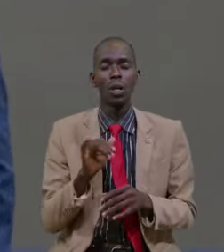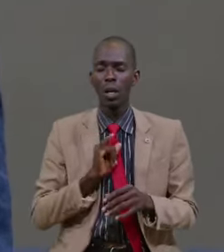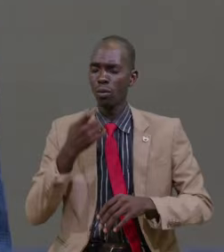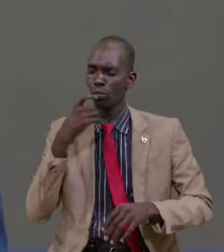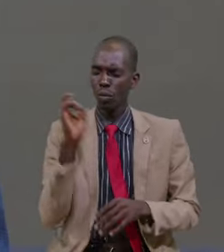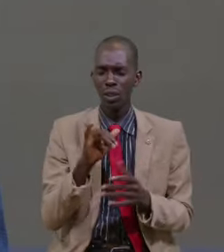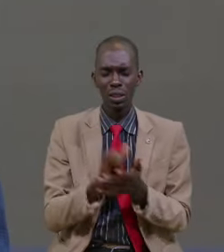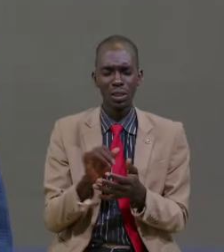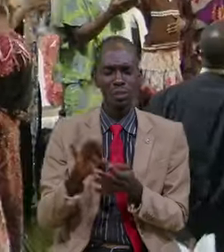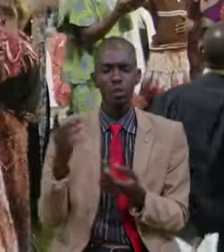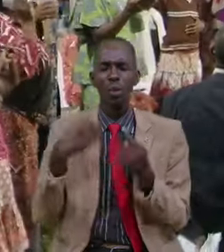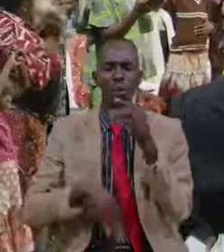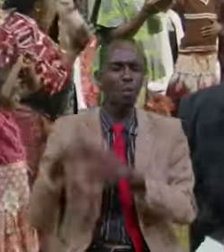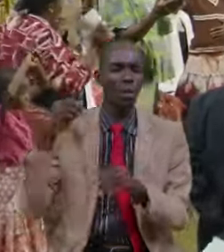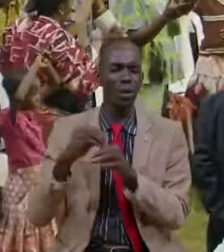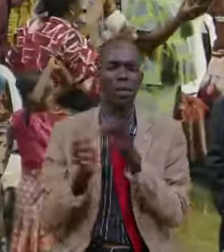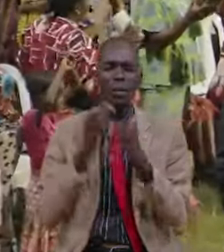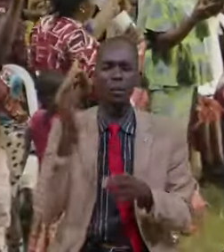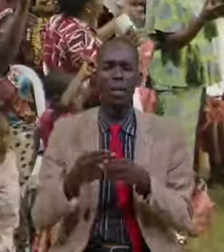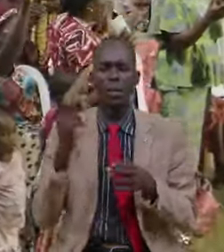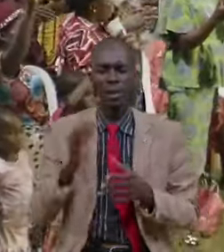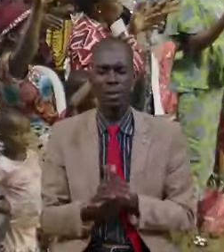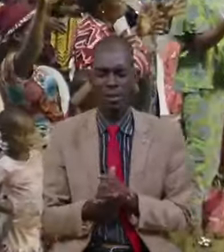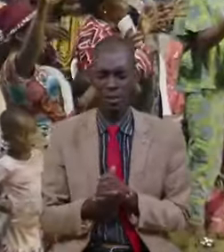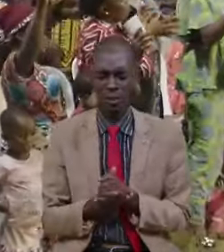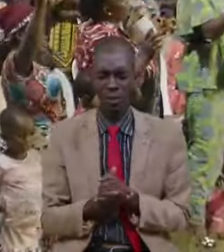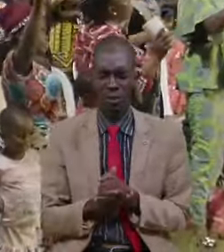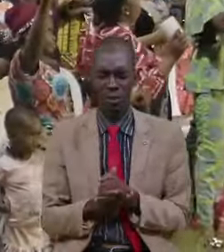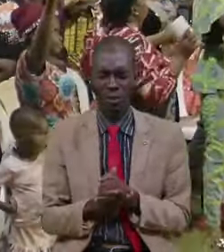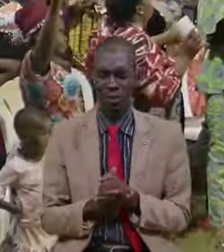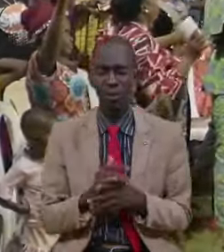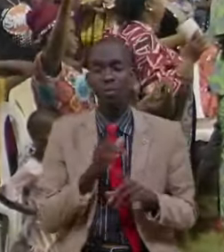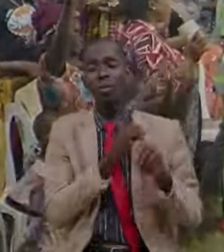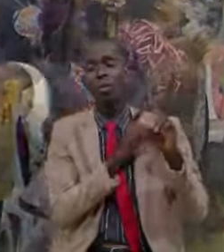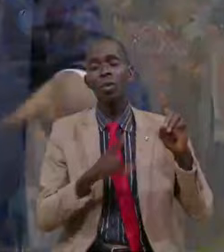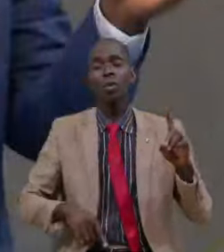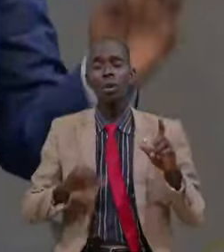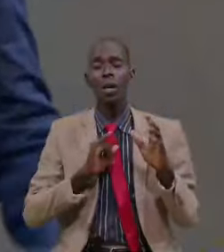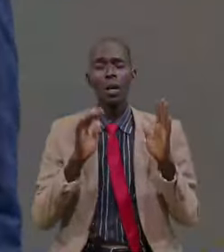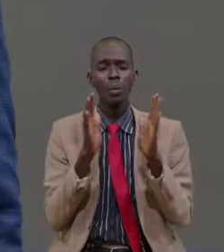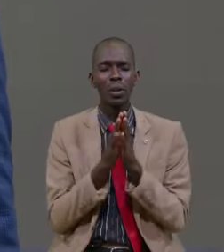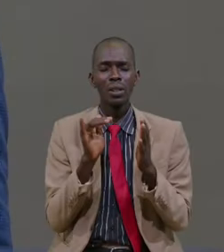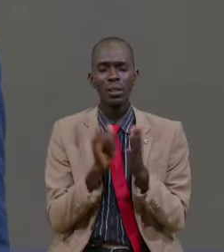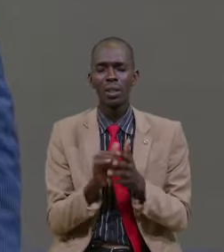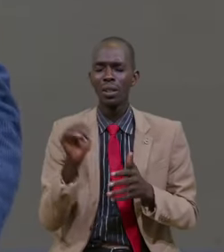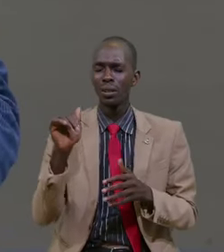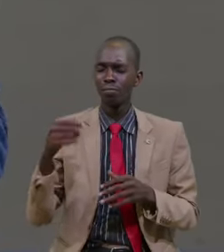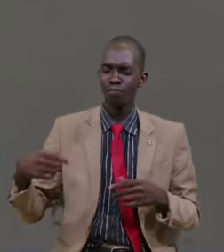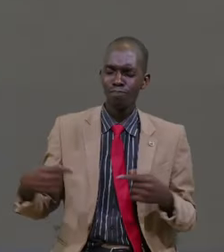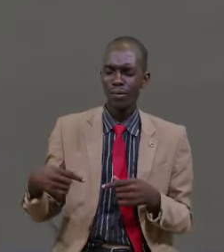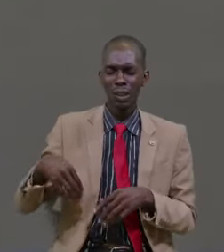out in Jesus' name. Lord, I pray that a near will vanish away